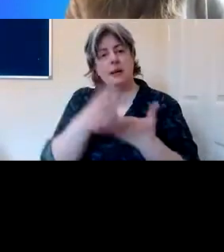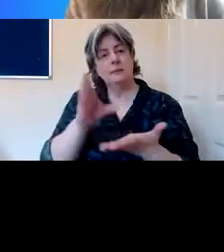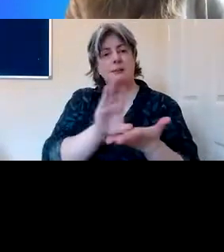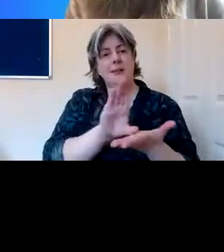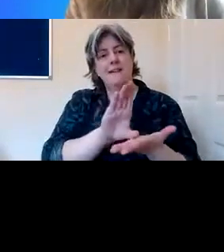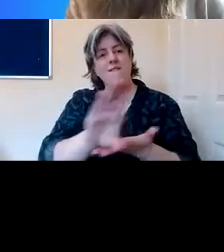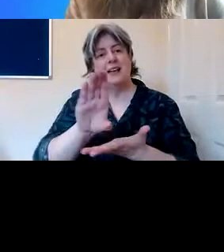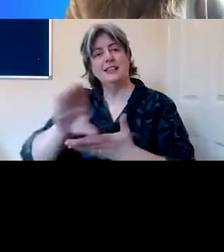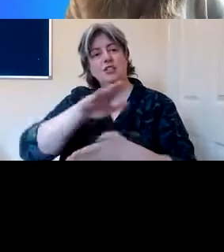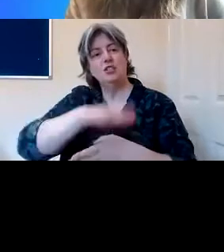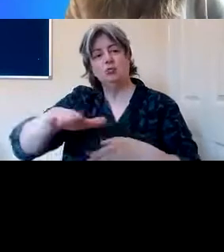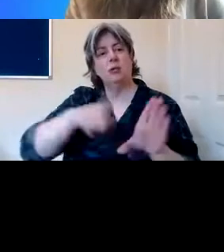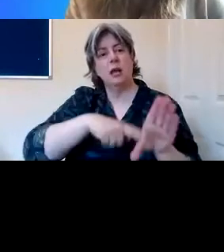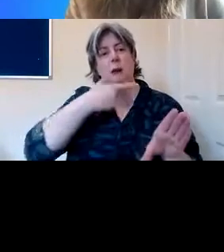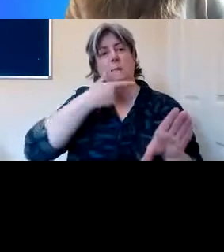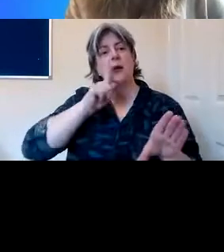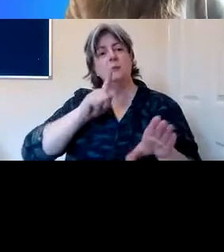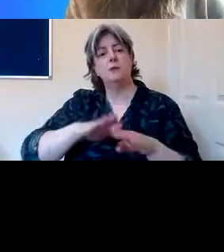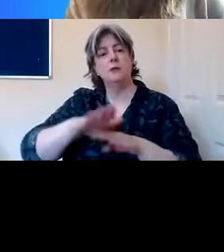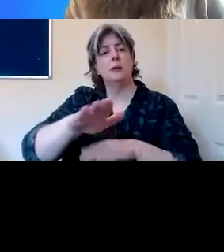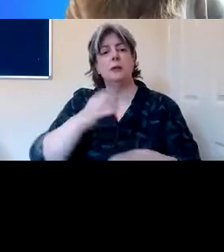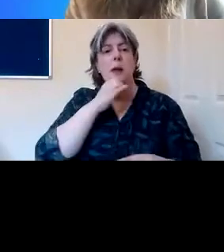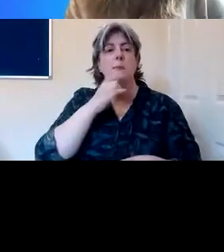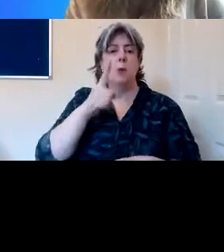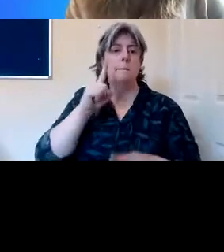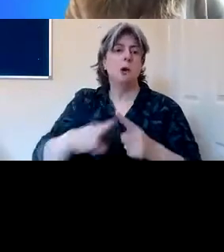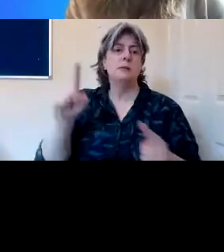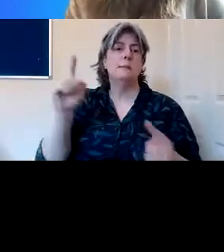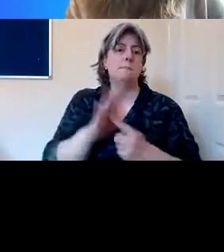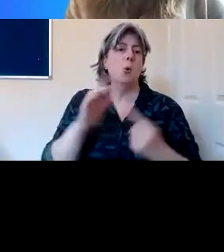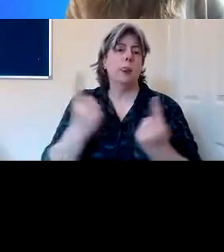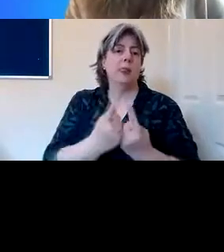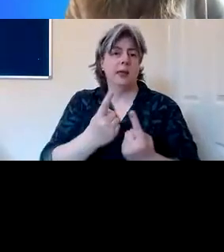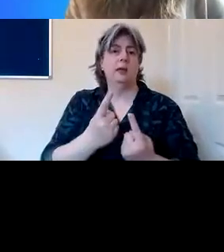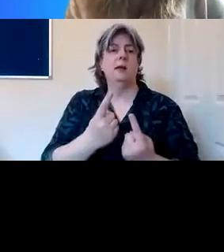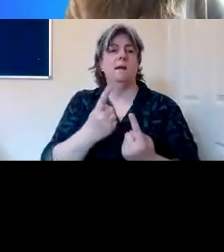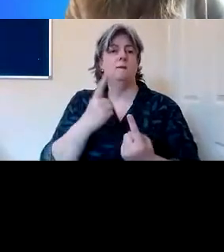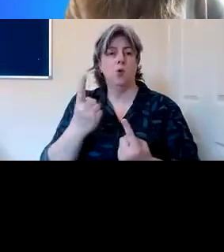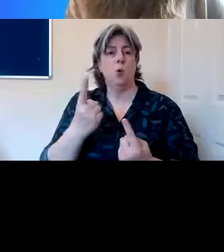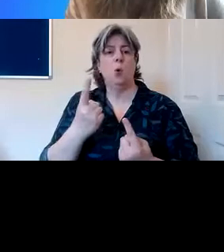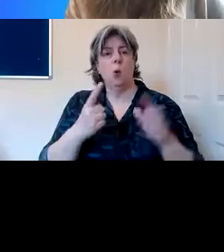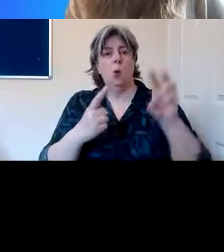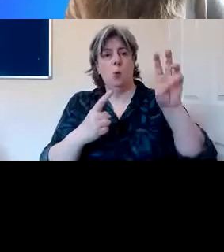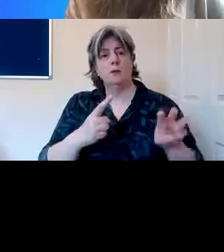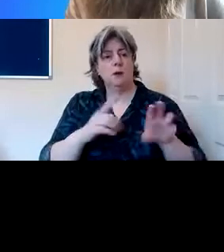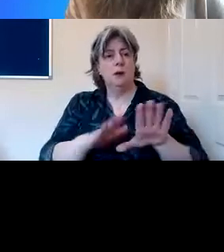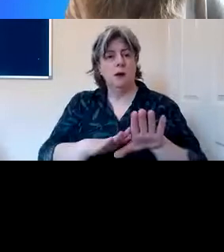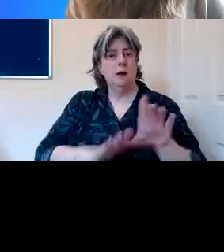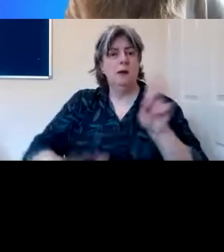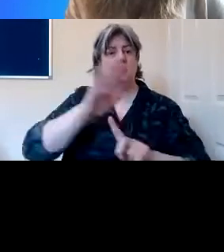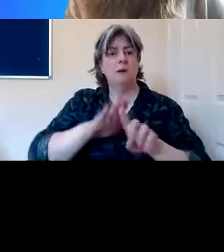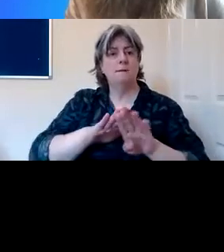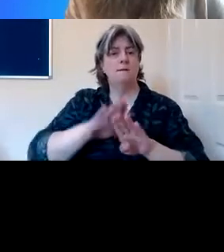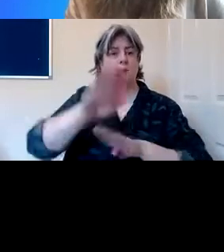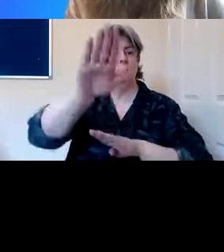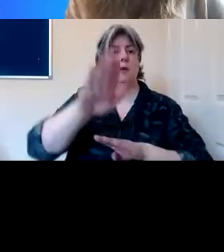children and young people's future is the single most important thing we can do for the future of our nation. I'm happy to support the